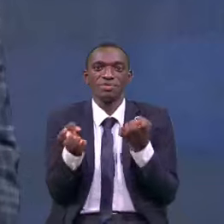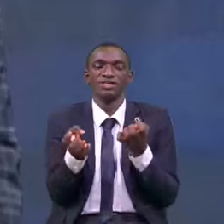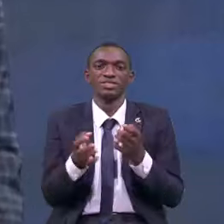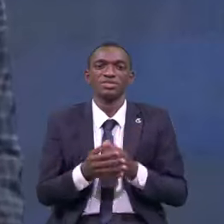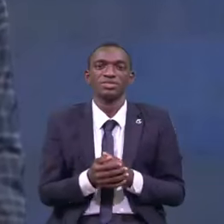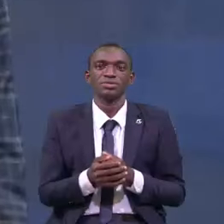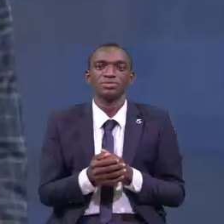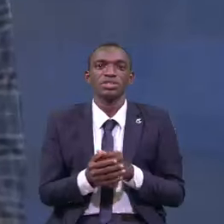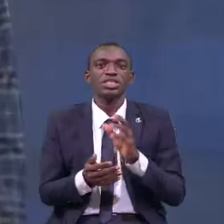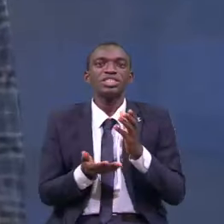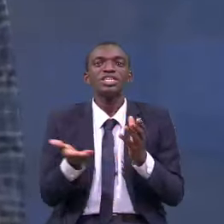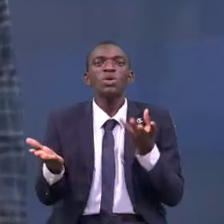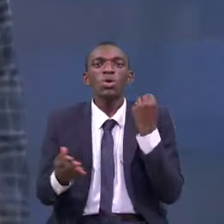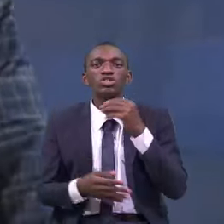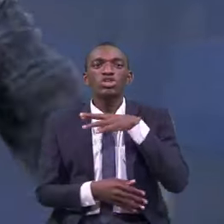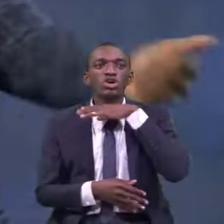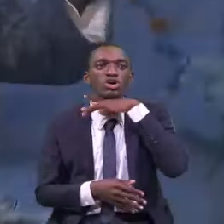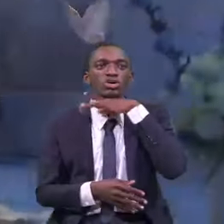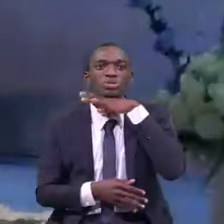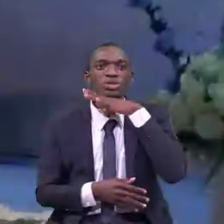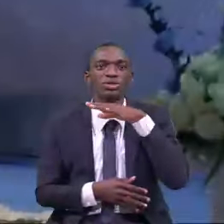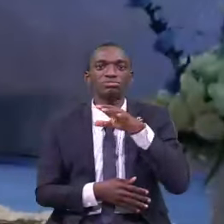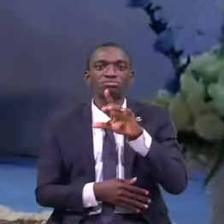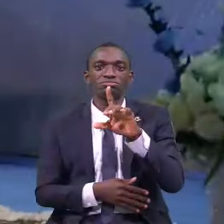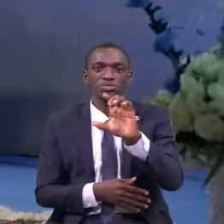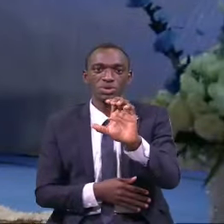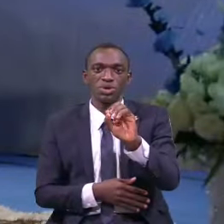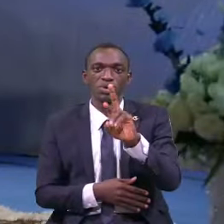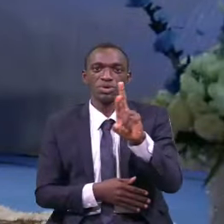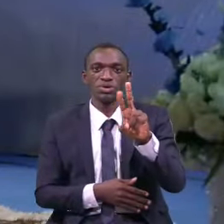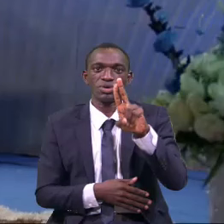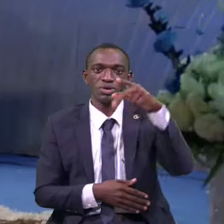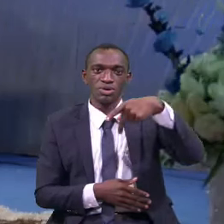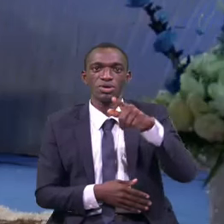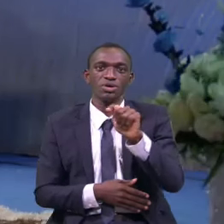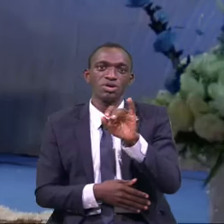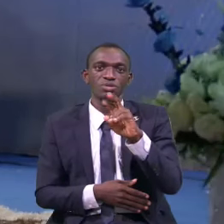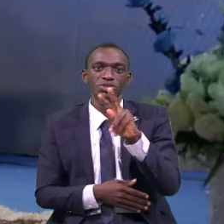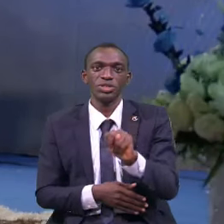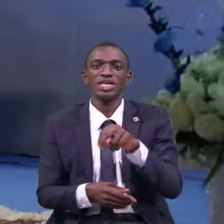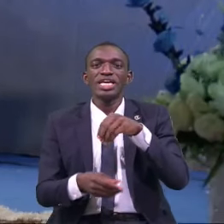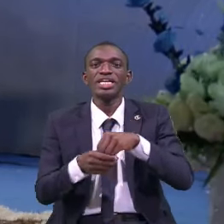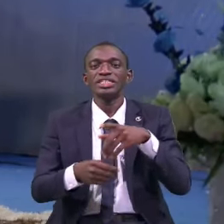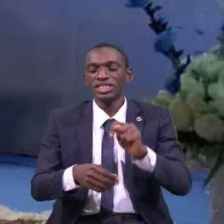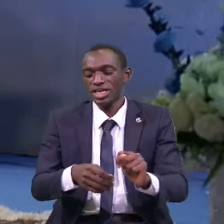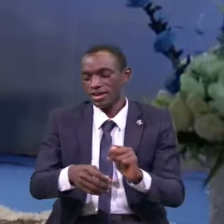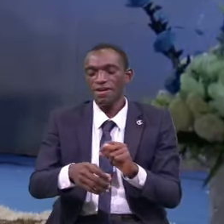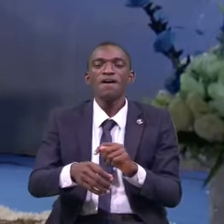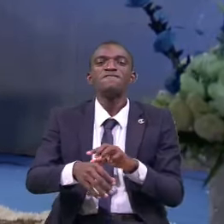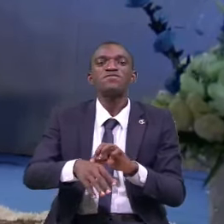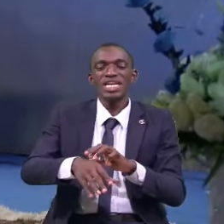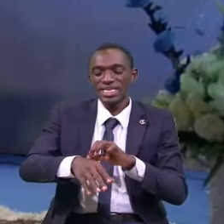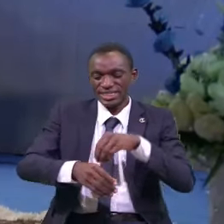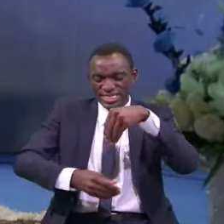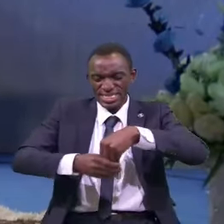There was corruption in the flesh that was from the inside. And from